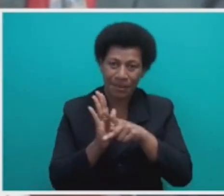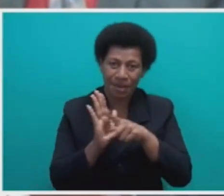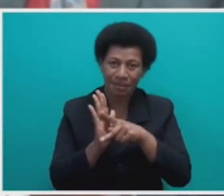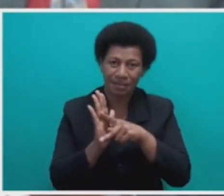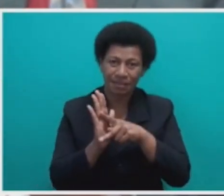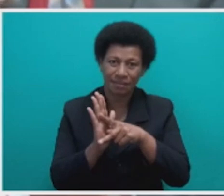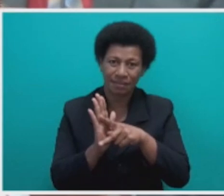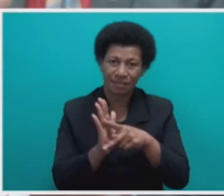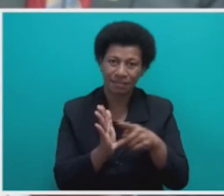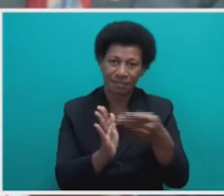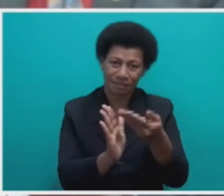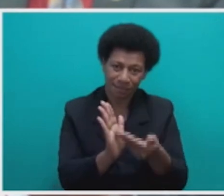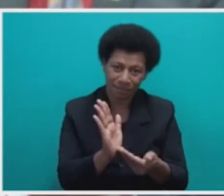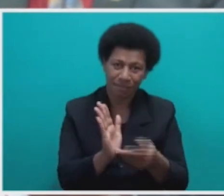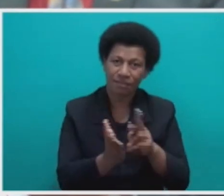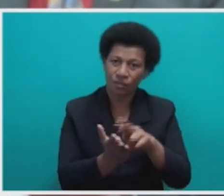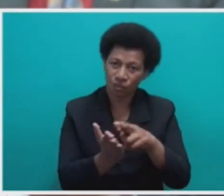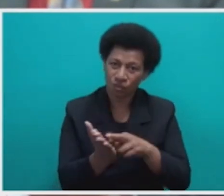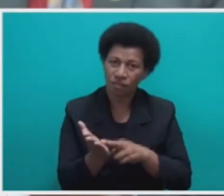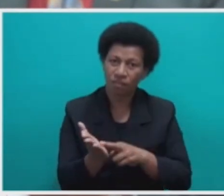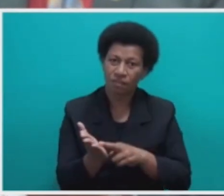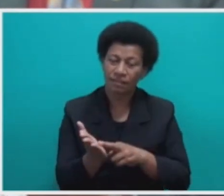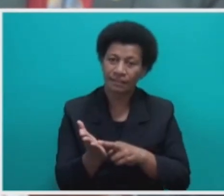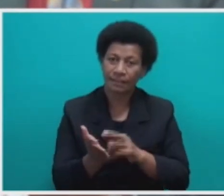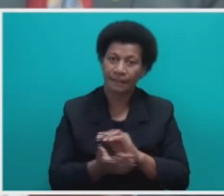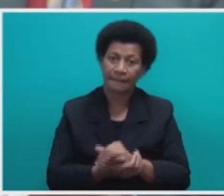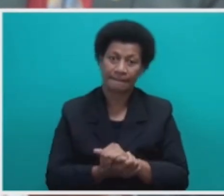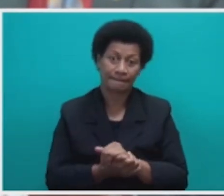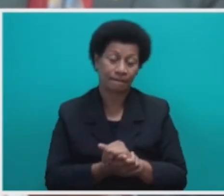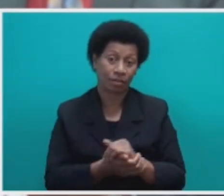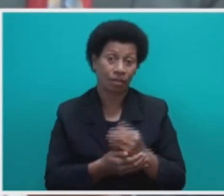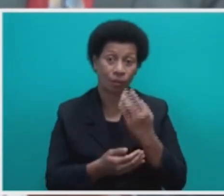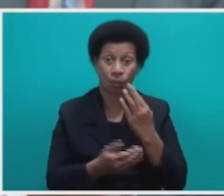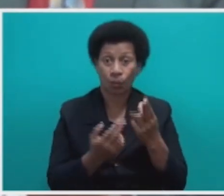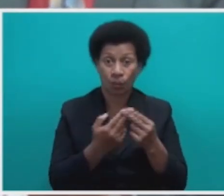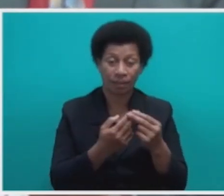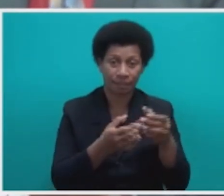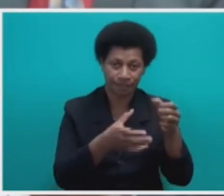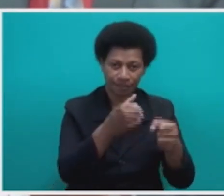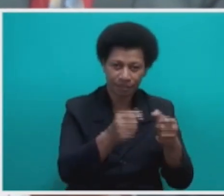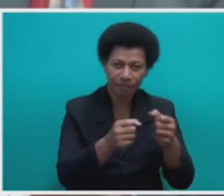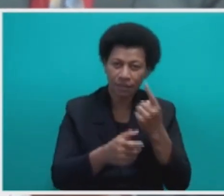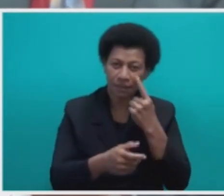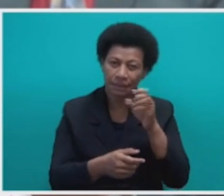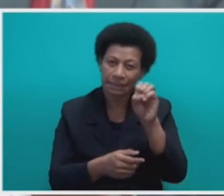I mean, I think there is a end of week statement on the dairy industry, but, you know, for 10 years, we